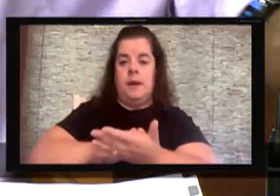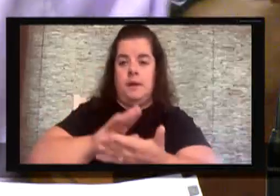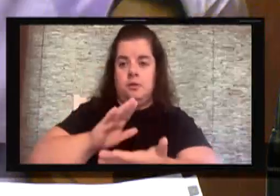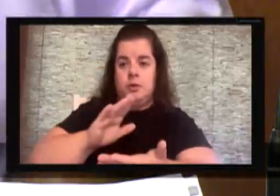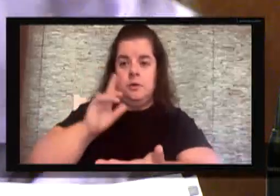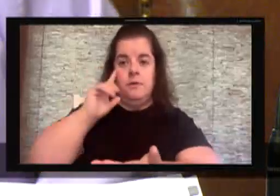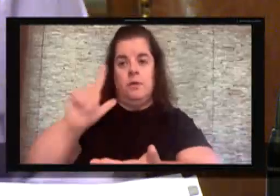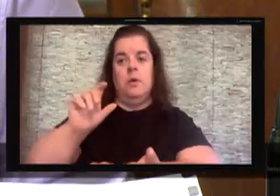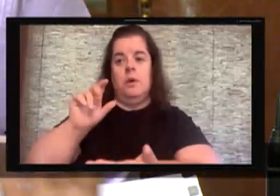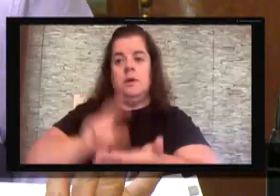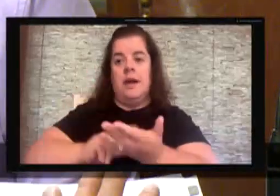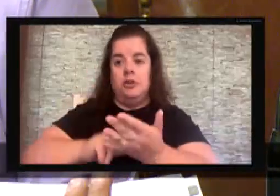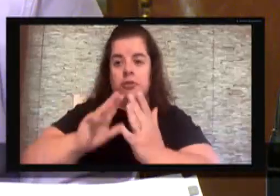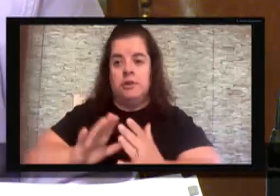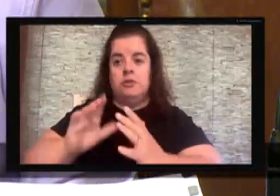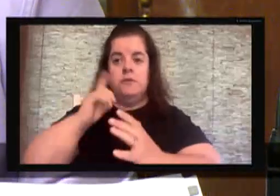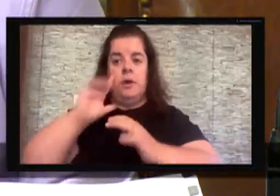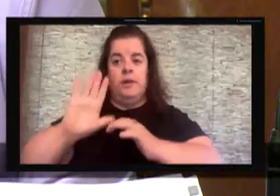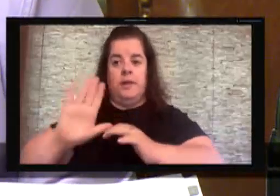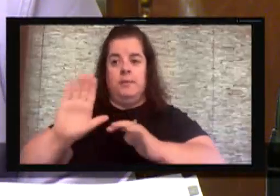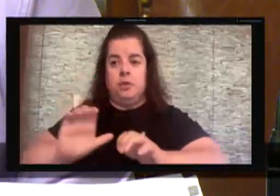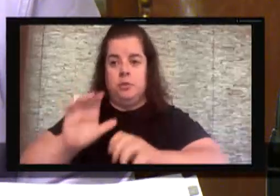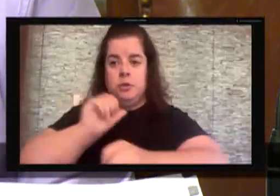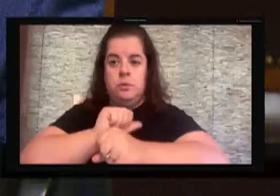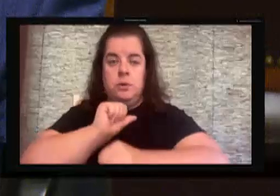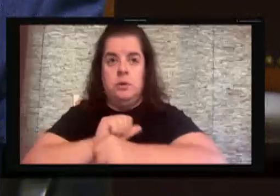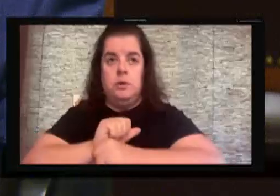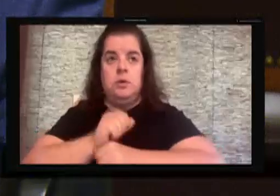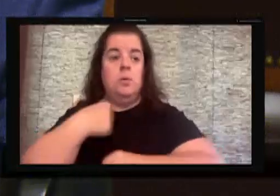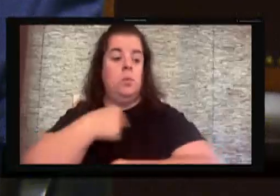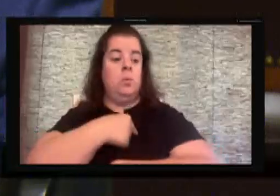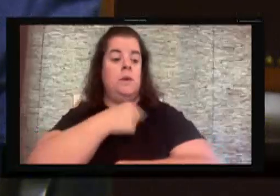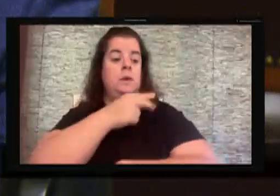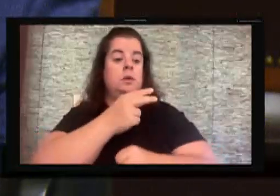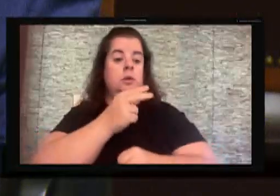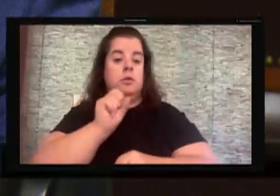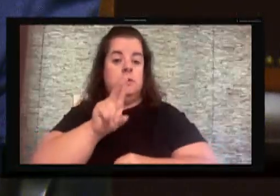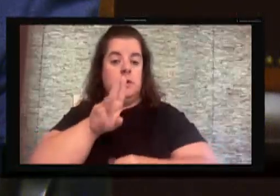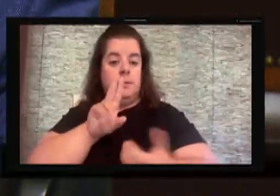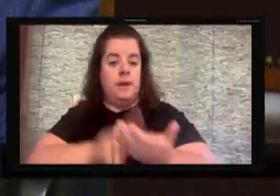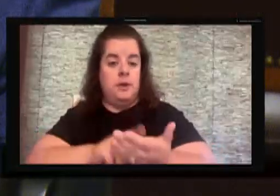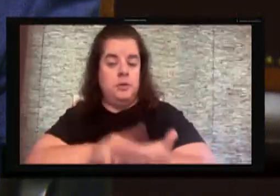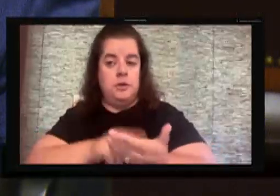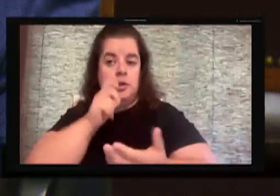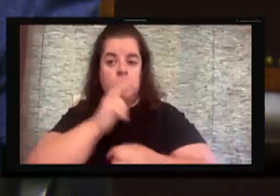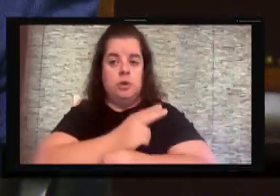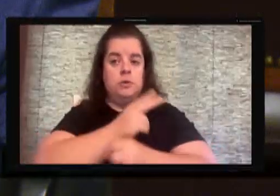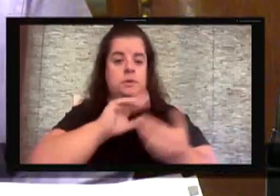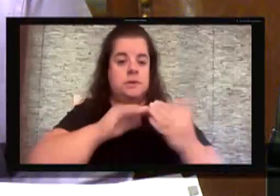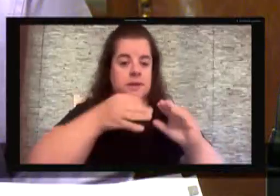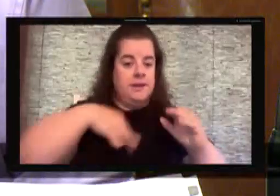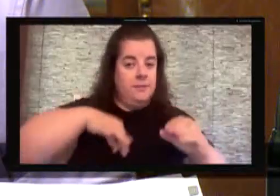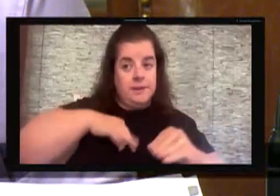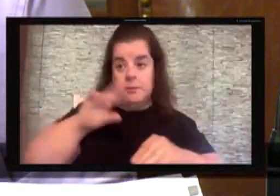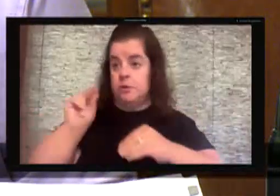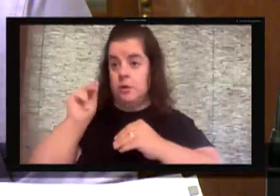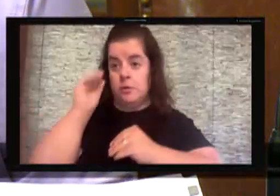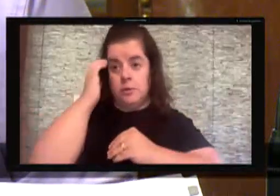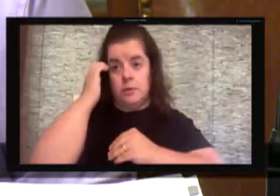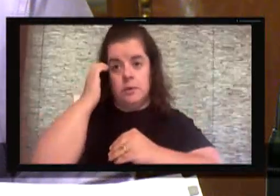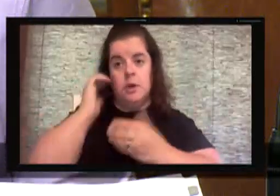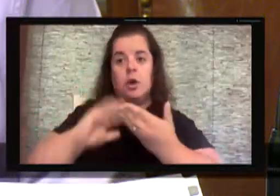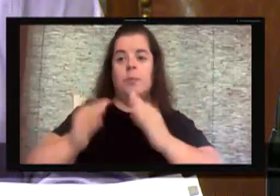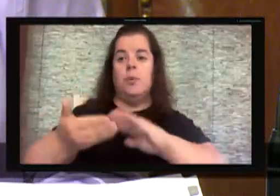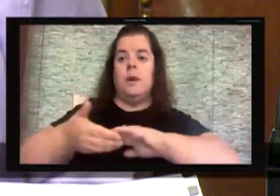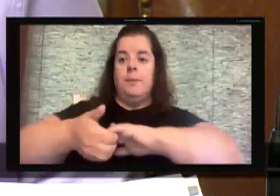Contractors to do the work. Okay, so we use subcontractors. Yep. You don't use City of Pittsburgh employees for that. No, I see. These are community partners that we